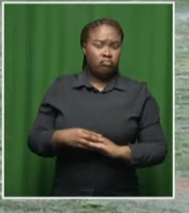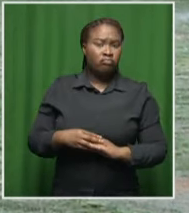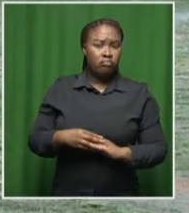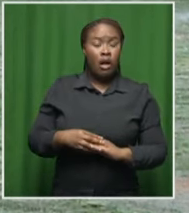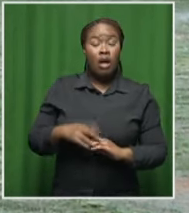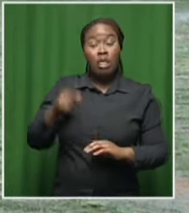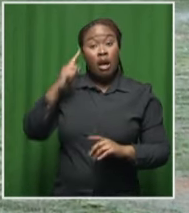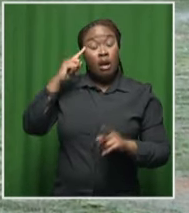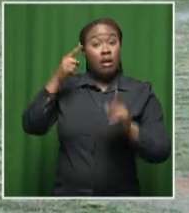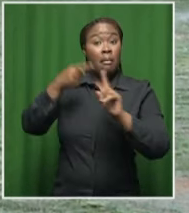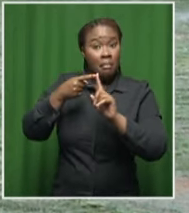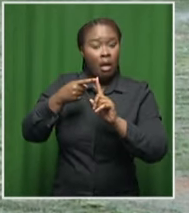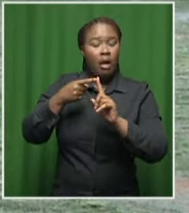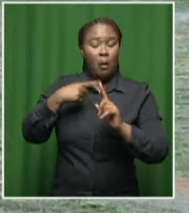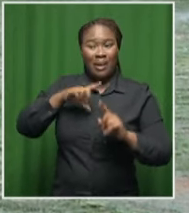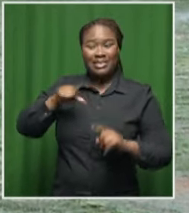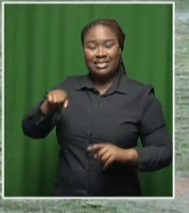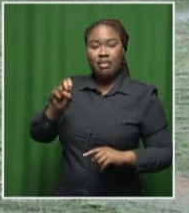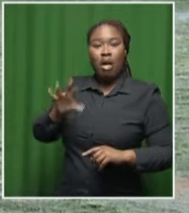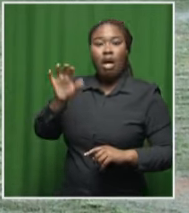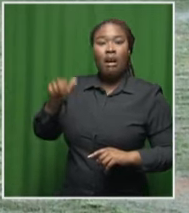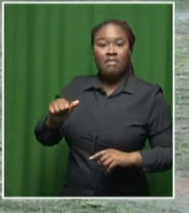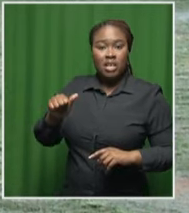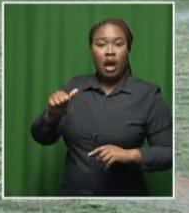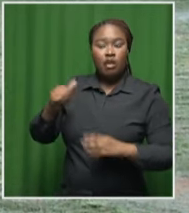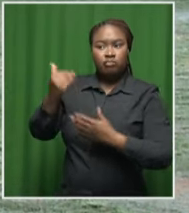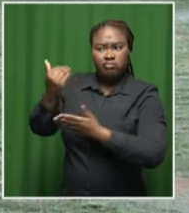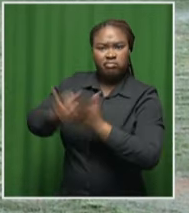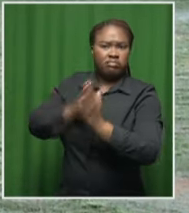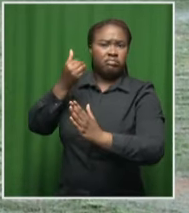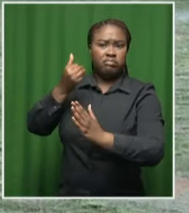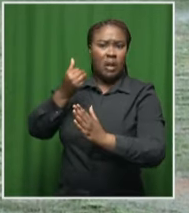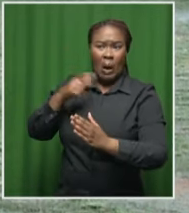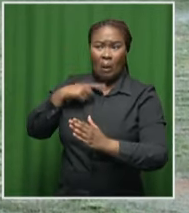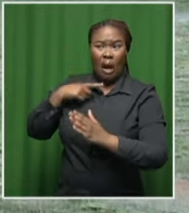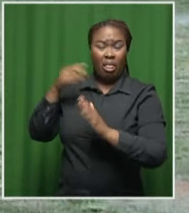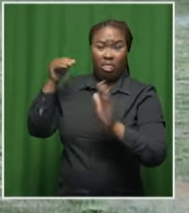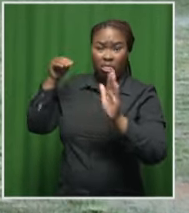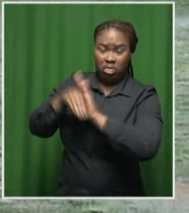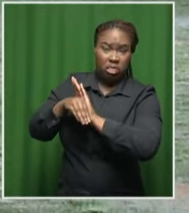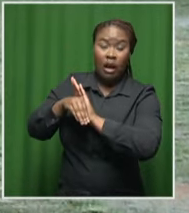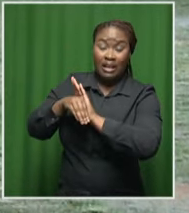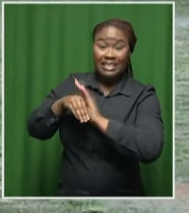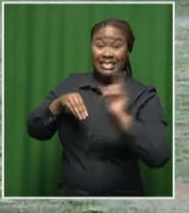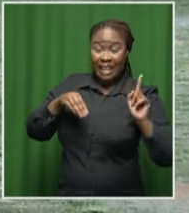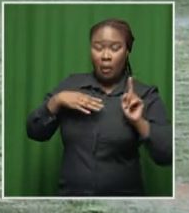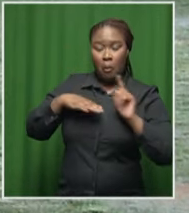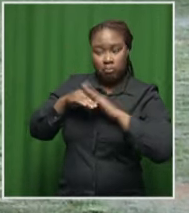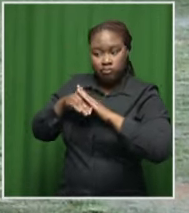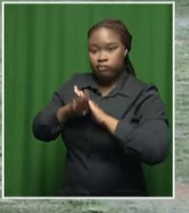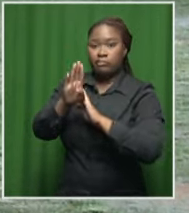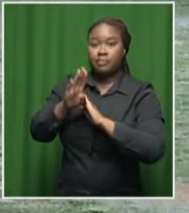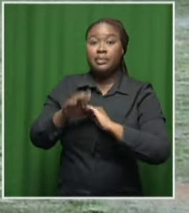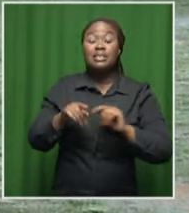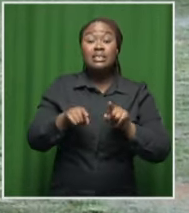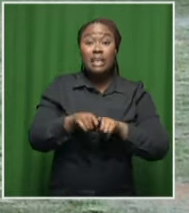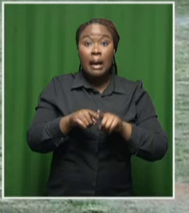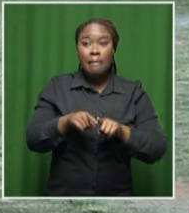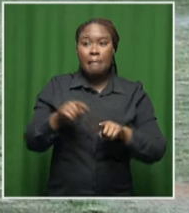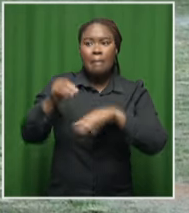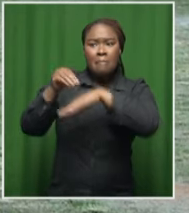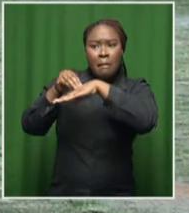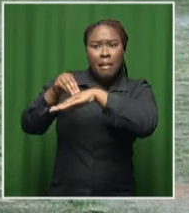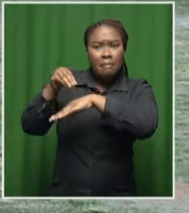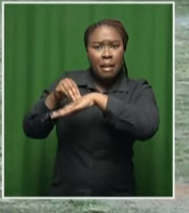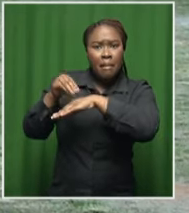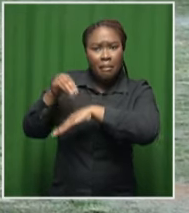DA's rescue plan for South Africa, and they say that this manifesto will offer solutions to the immediate problems that South Africans